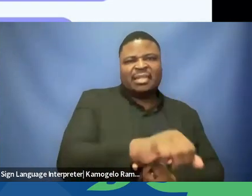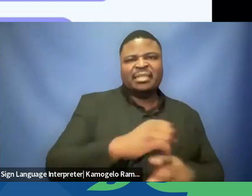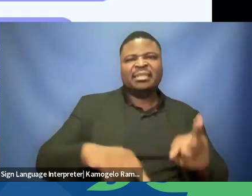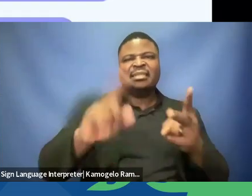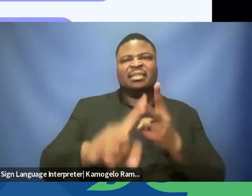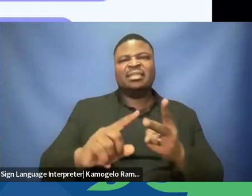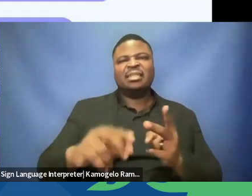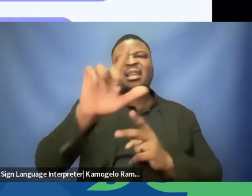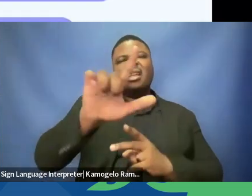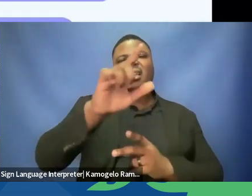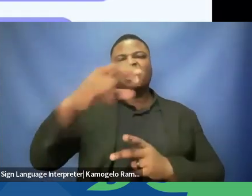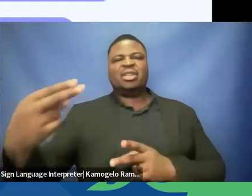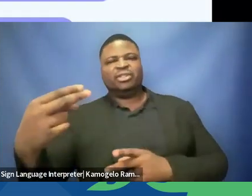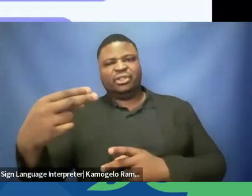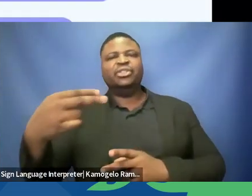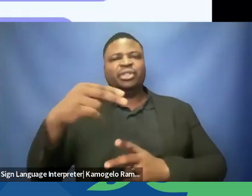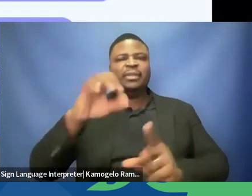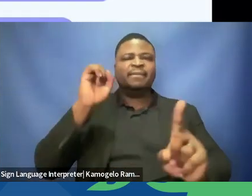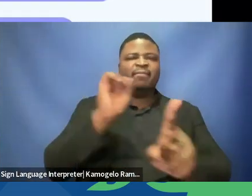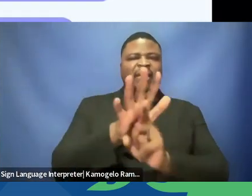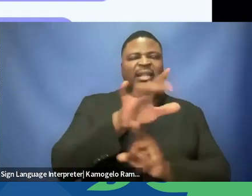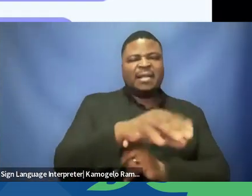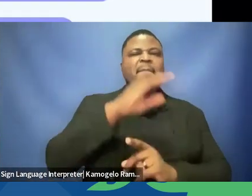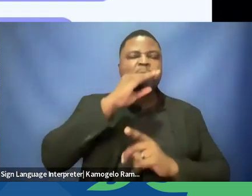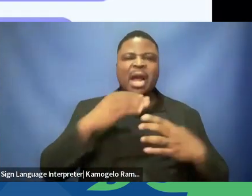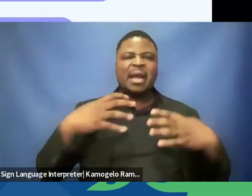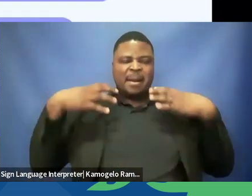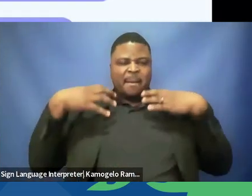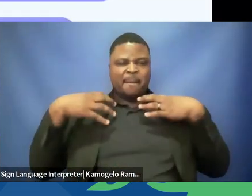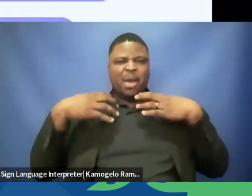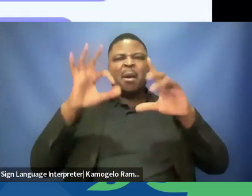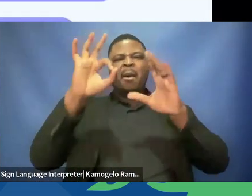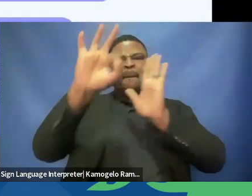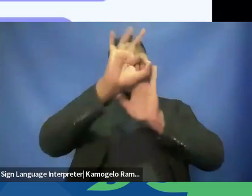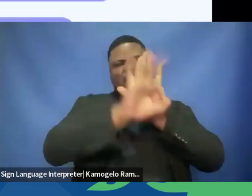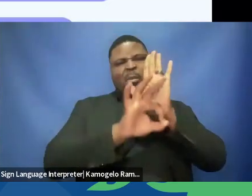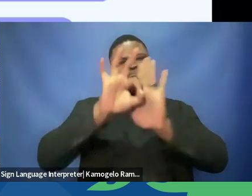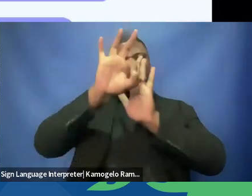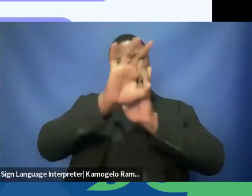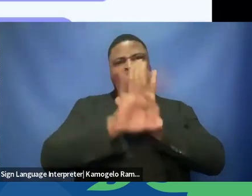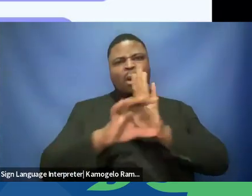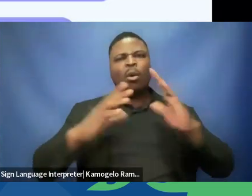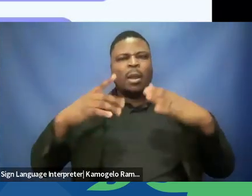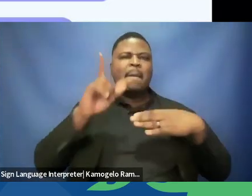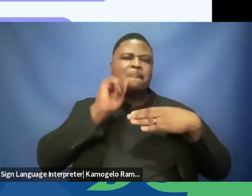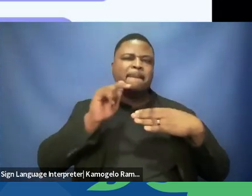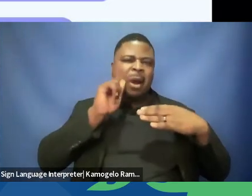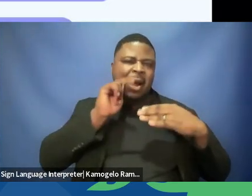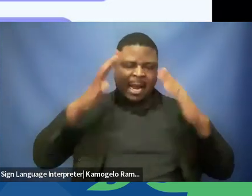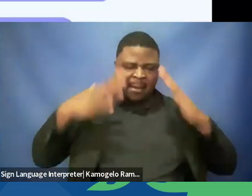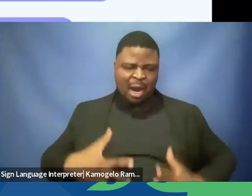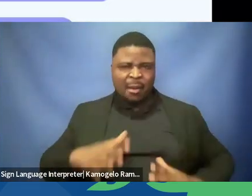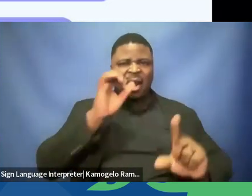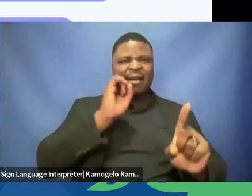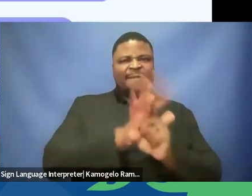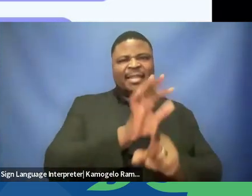for luteinizing hormone. Now, this hormone is for reproduction in both women and men. And